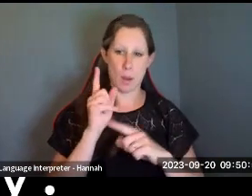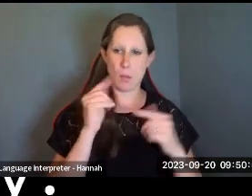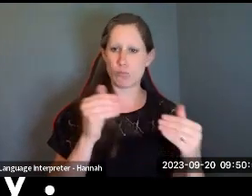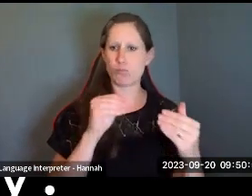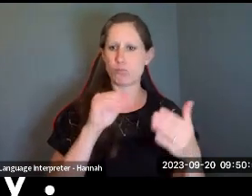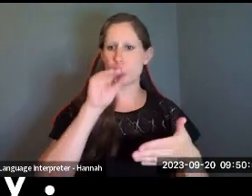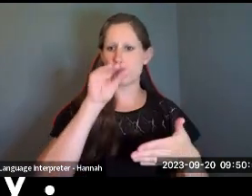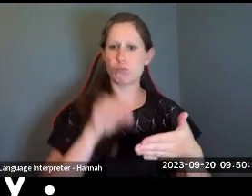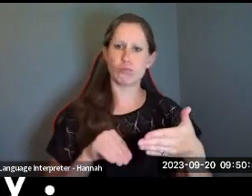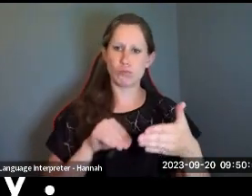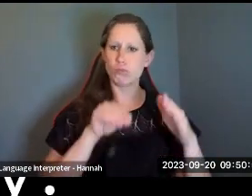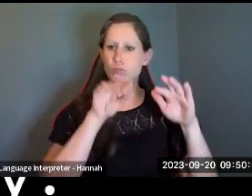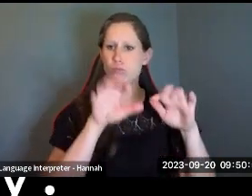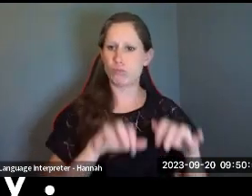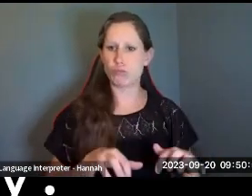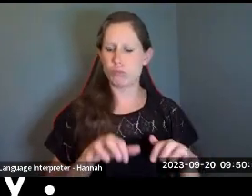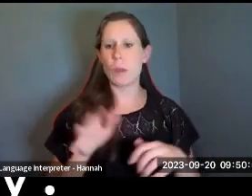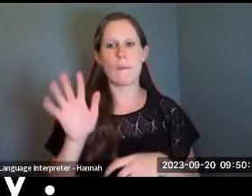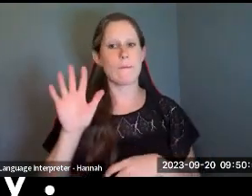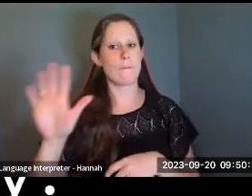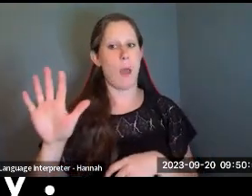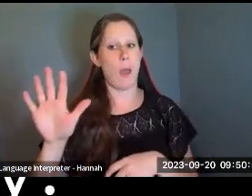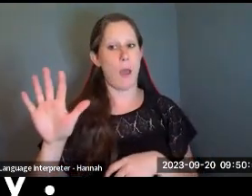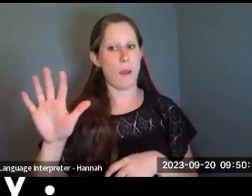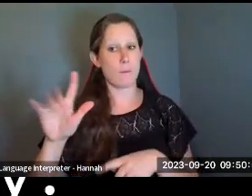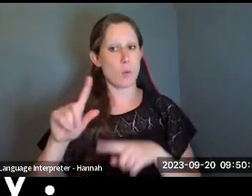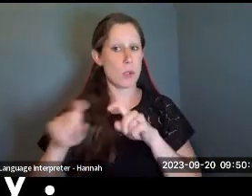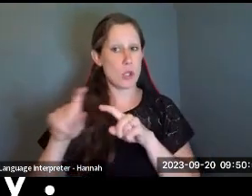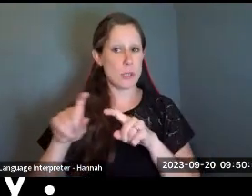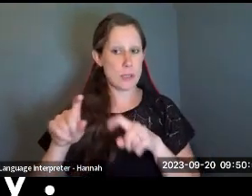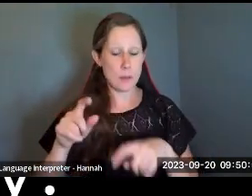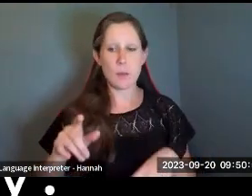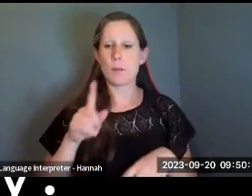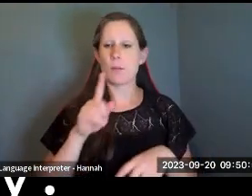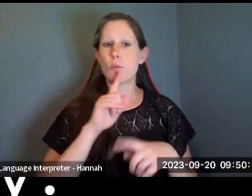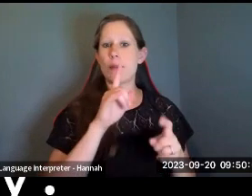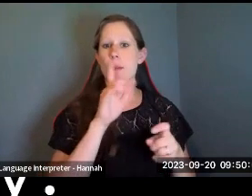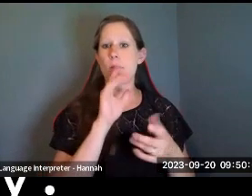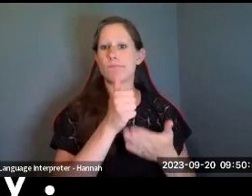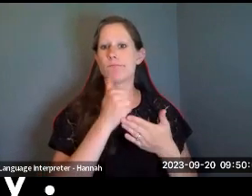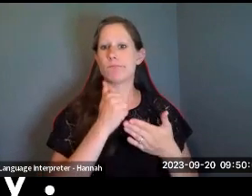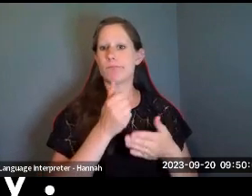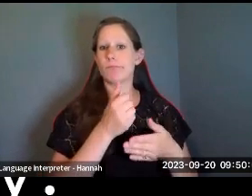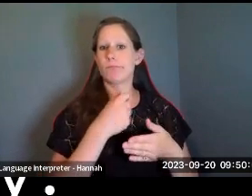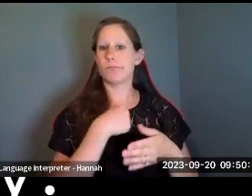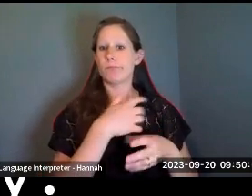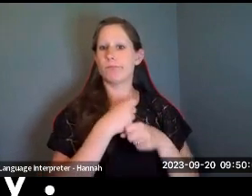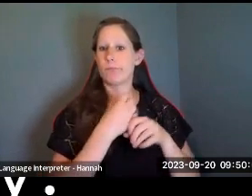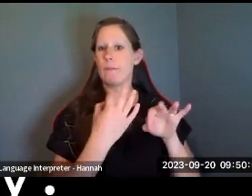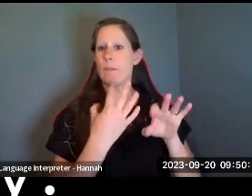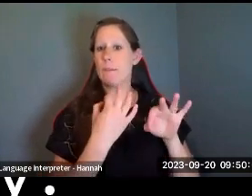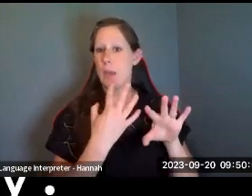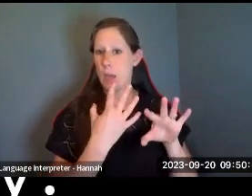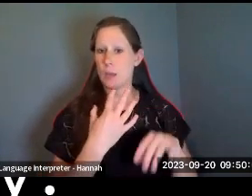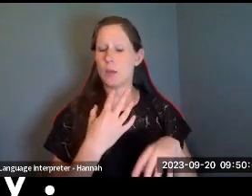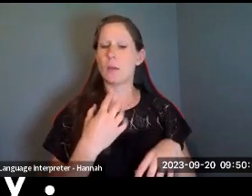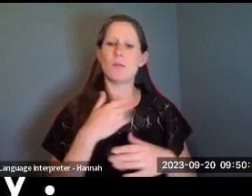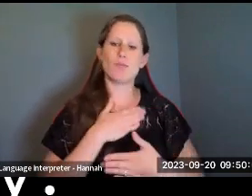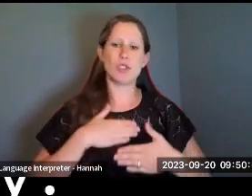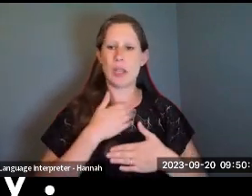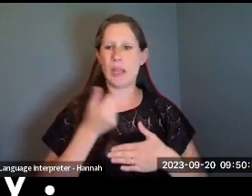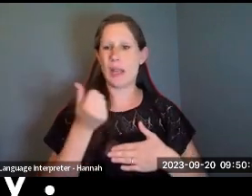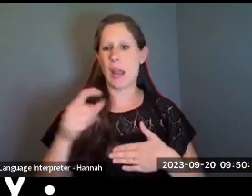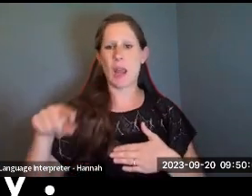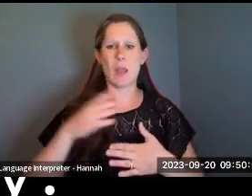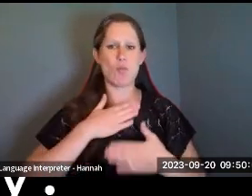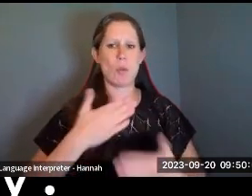only 5 questions. It really helps guide us in our work. We appreciate any feedback you're willing